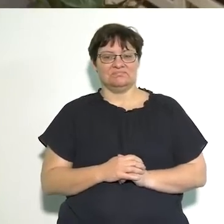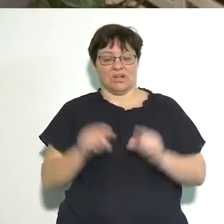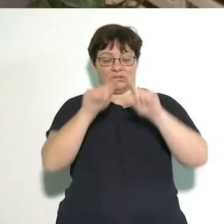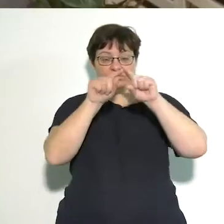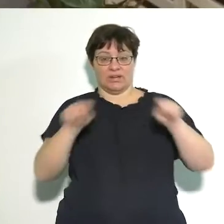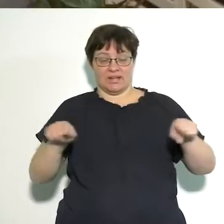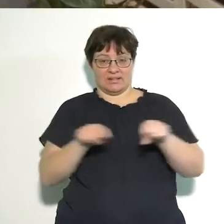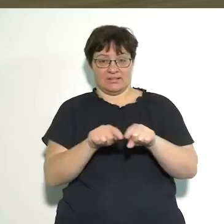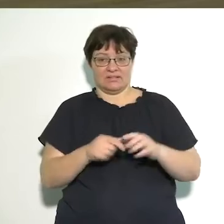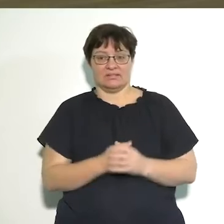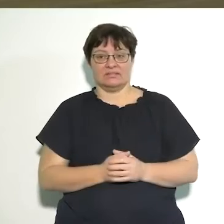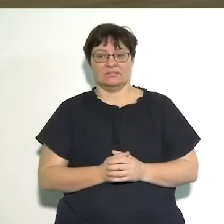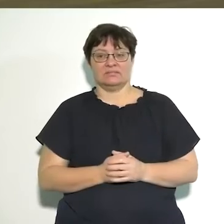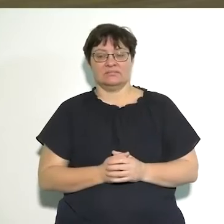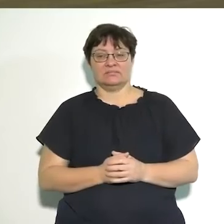For the triangles,